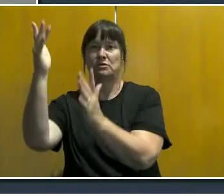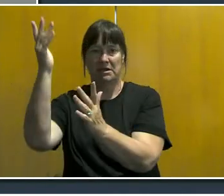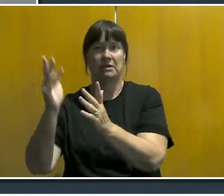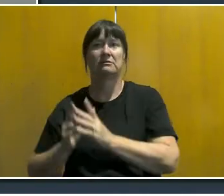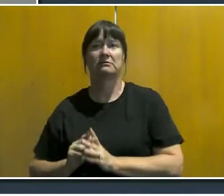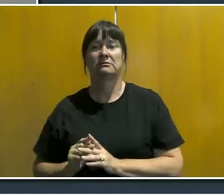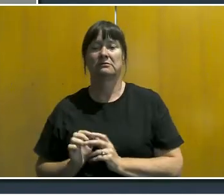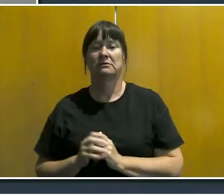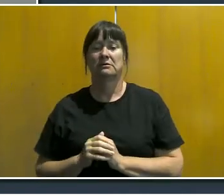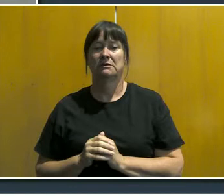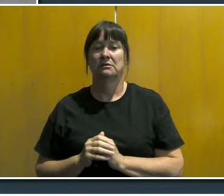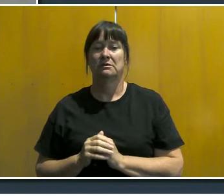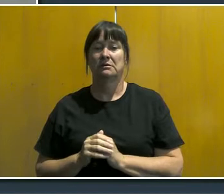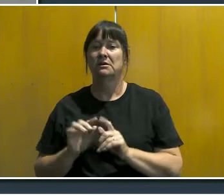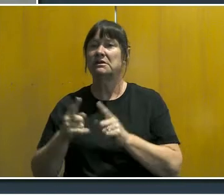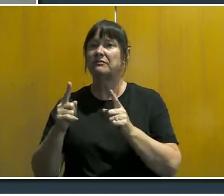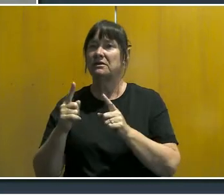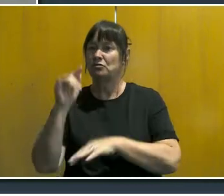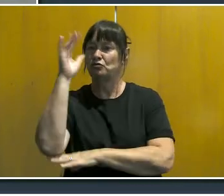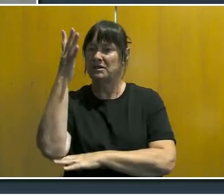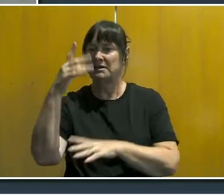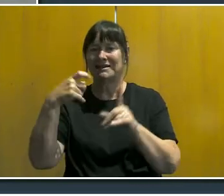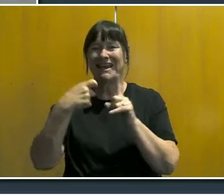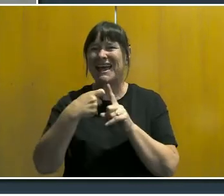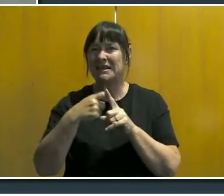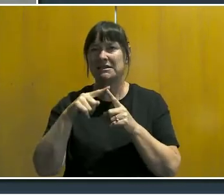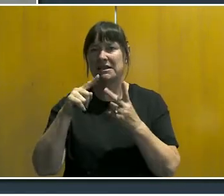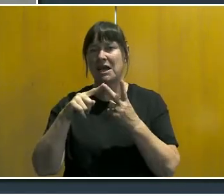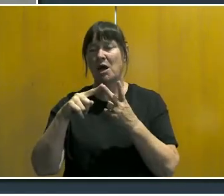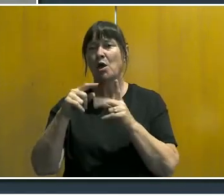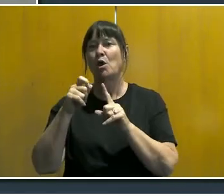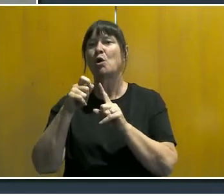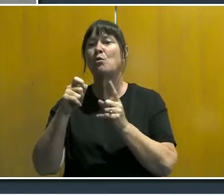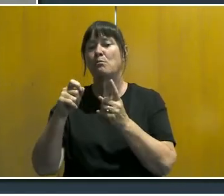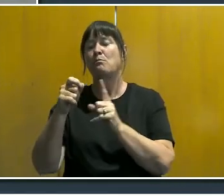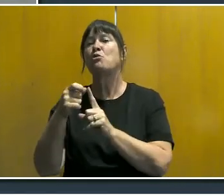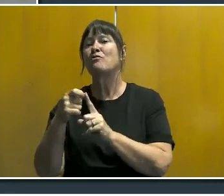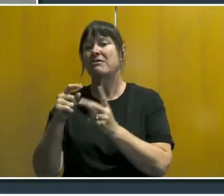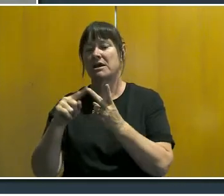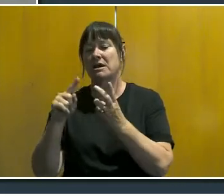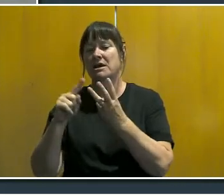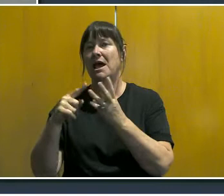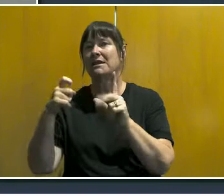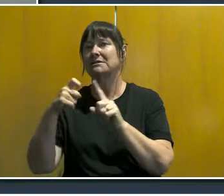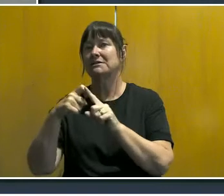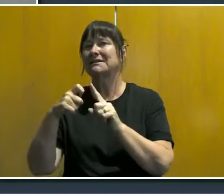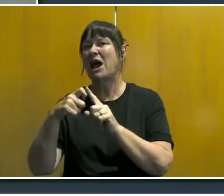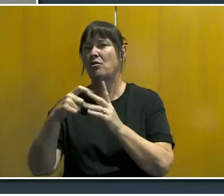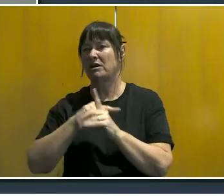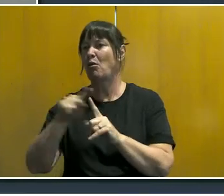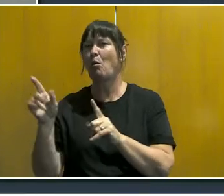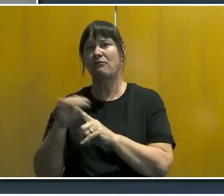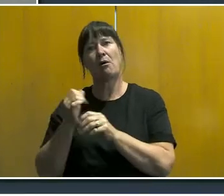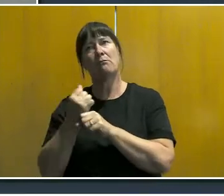forests, taonga species like kahikatea, puriri and kauri, and offspring of tane mahuta.